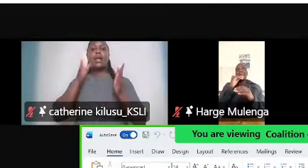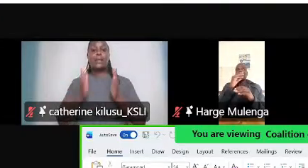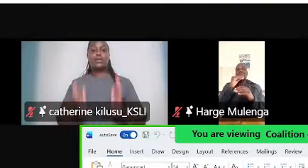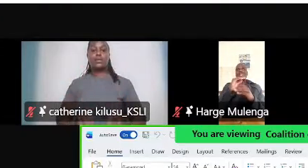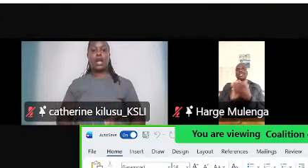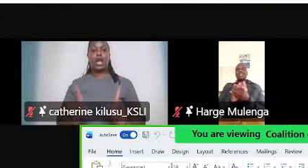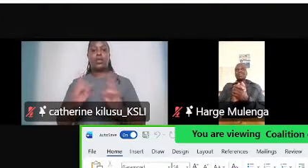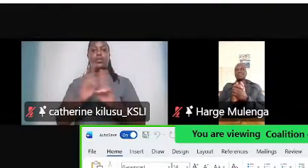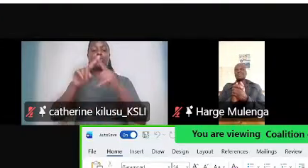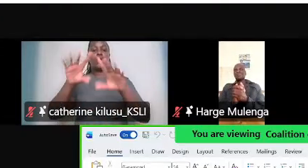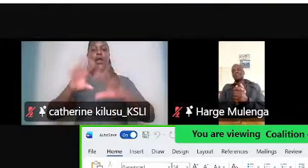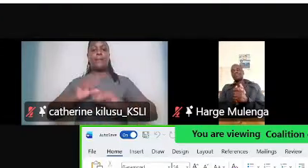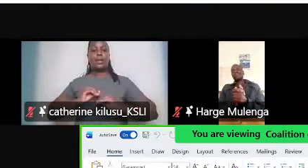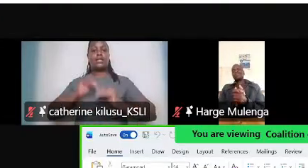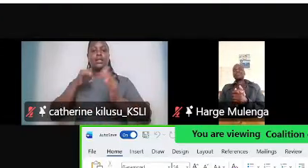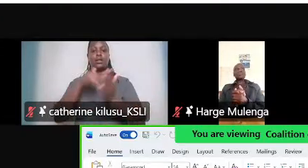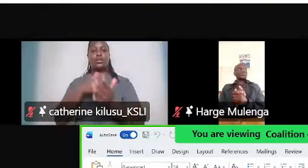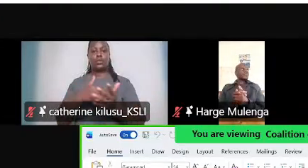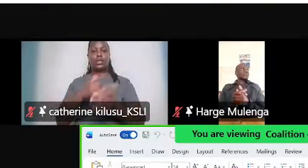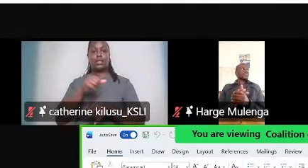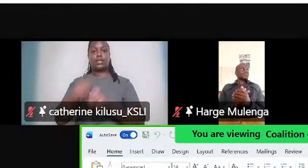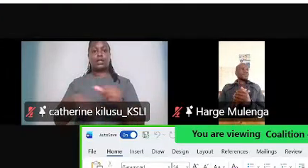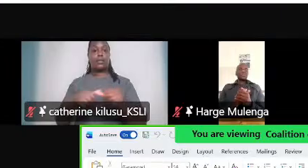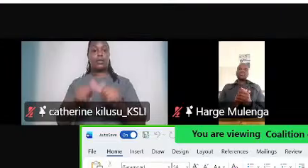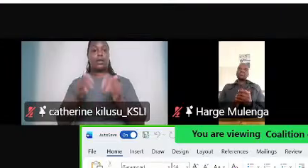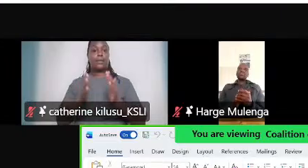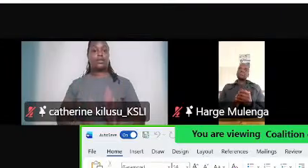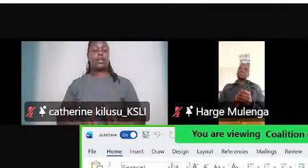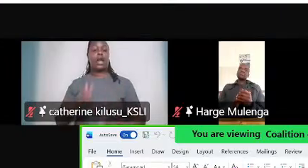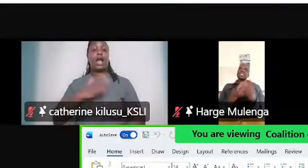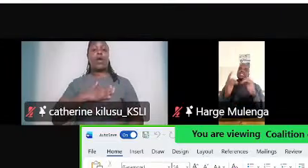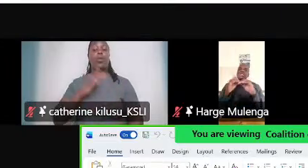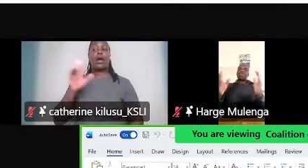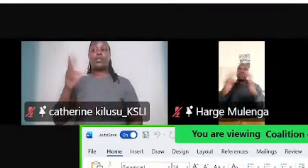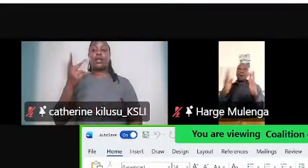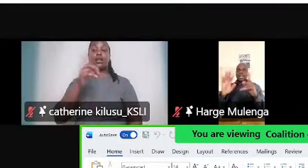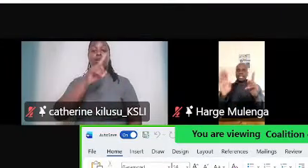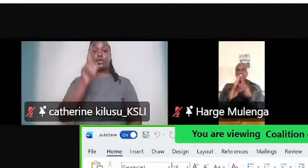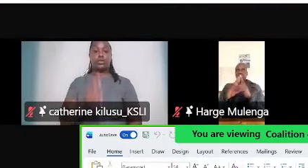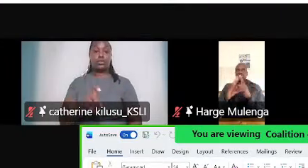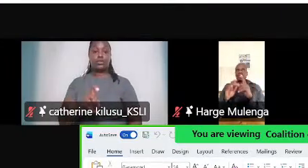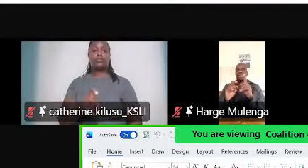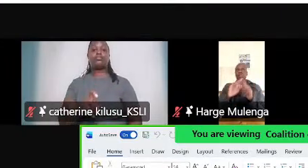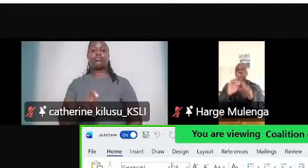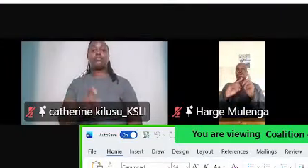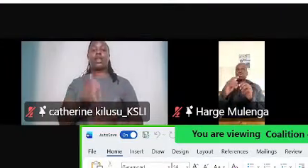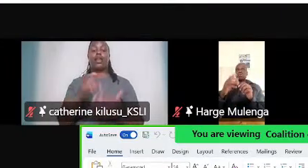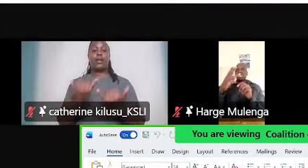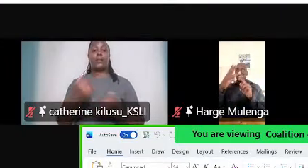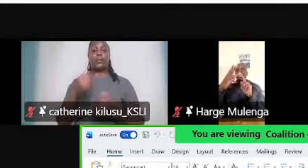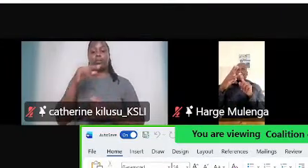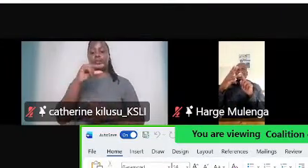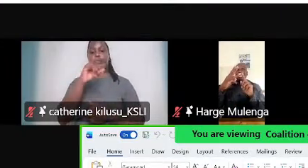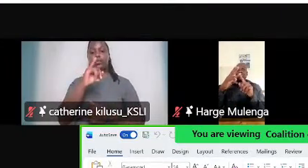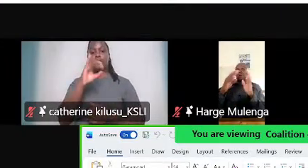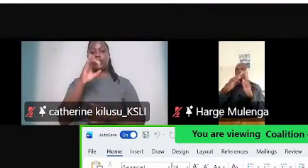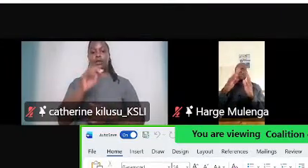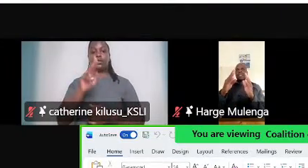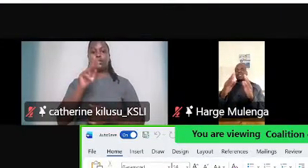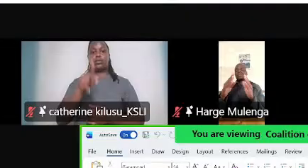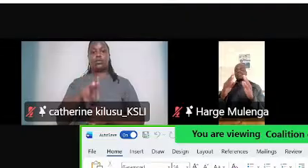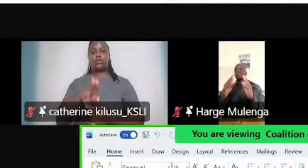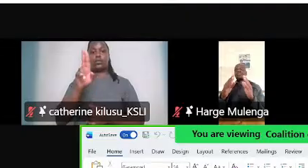inclusion. Yeah, it's all about personal. So our third question goes to Gishuku Karungu. Uh,